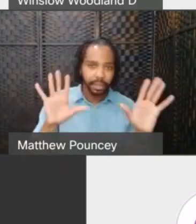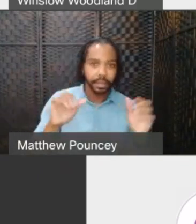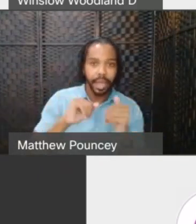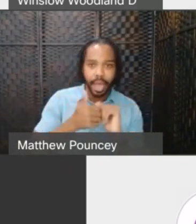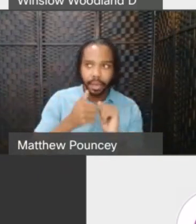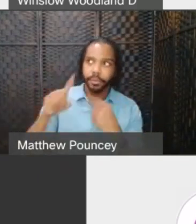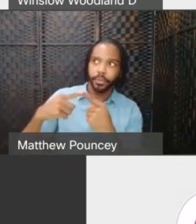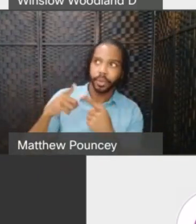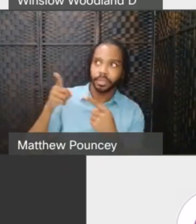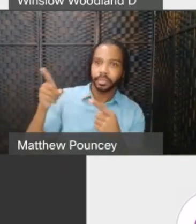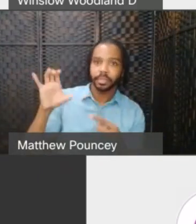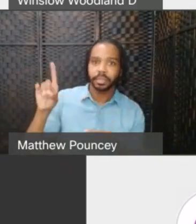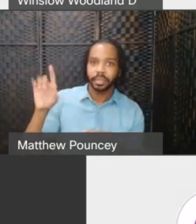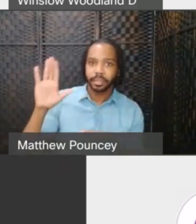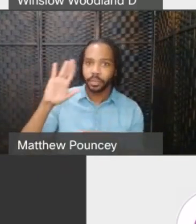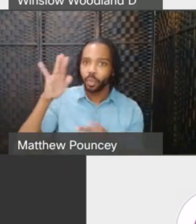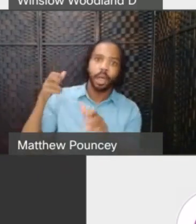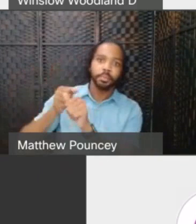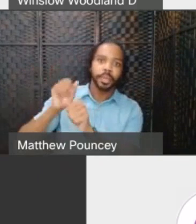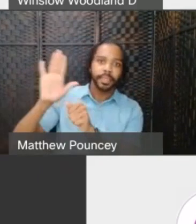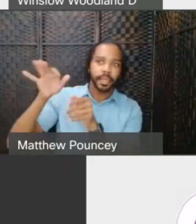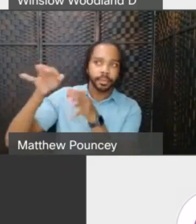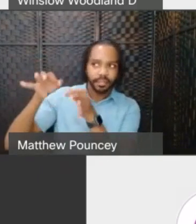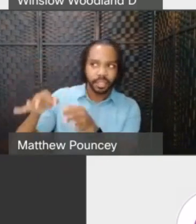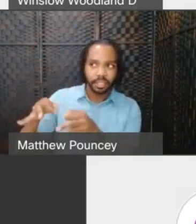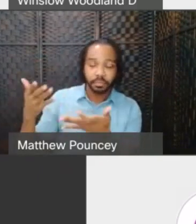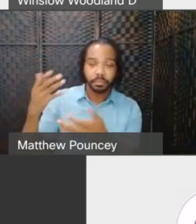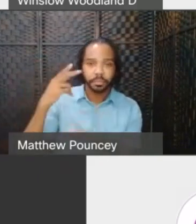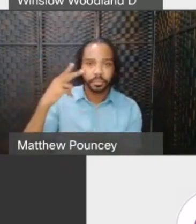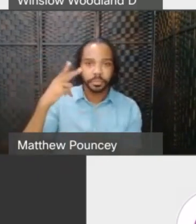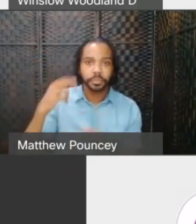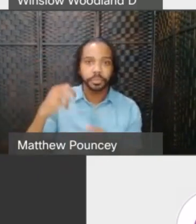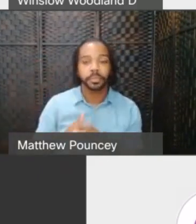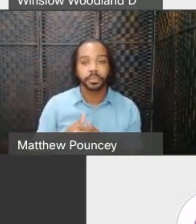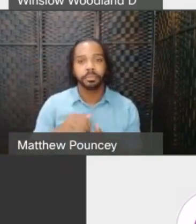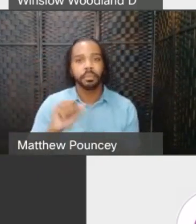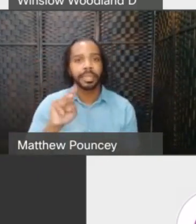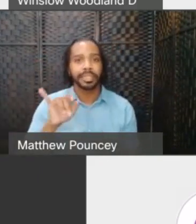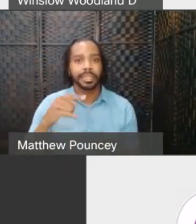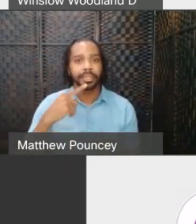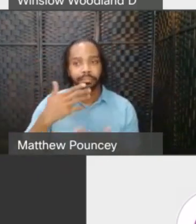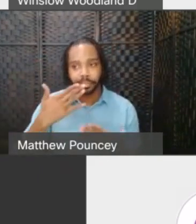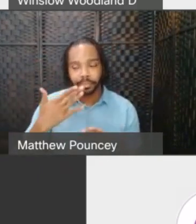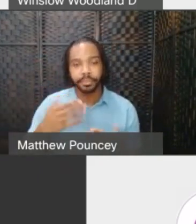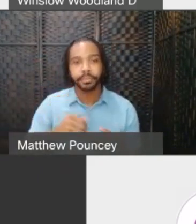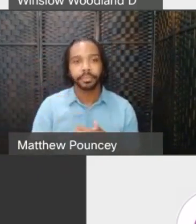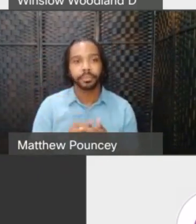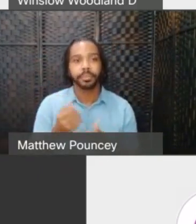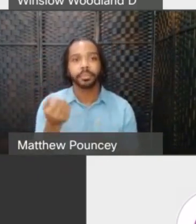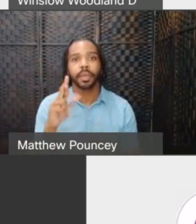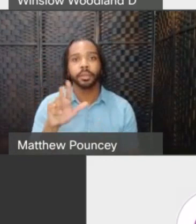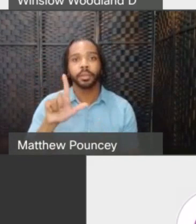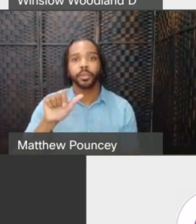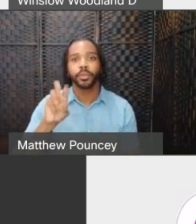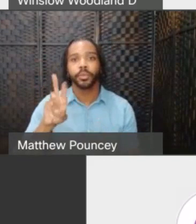will update that definition. Thank you. I will say that we are beginning to, have